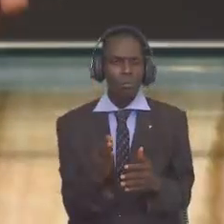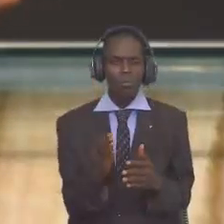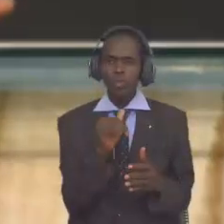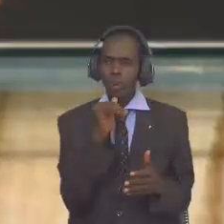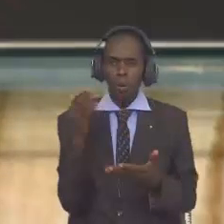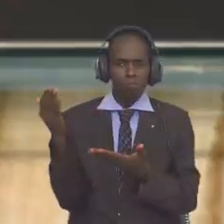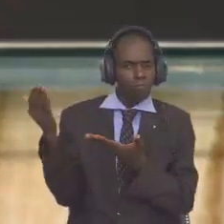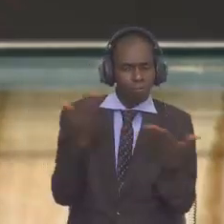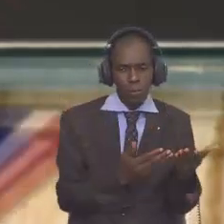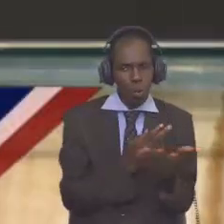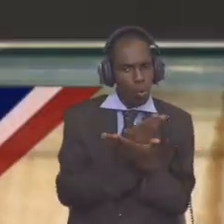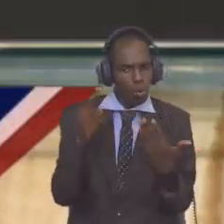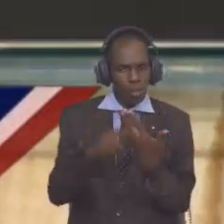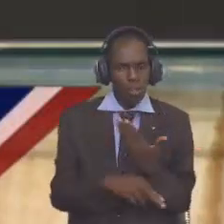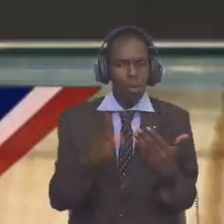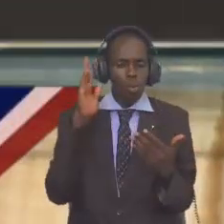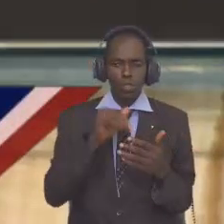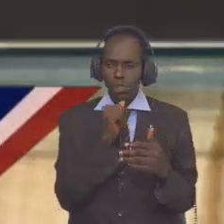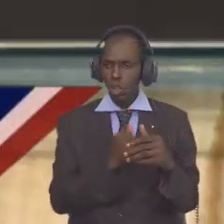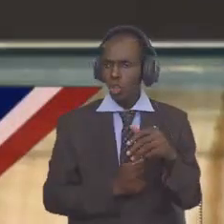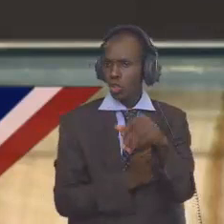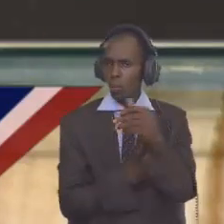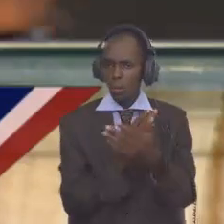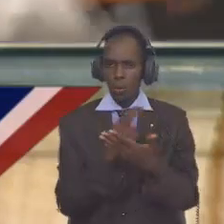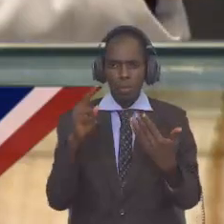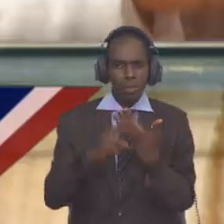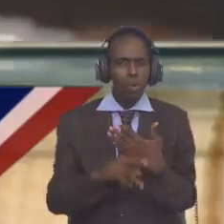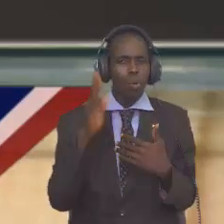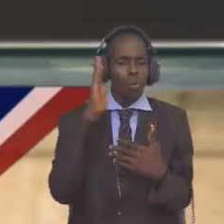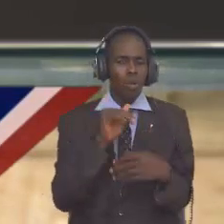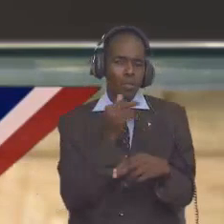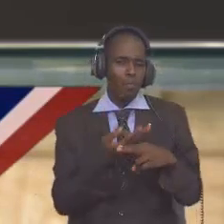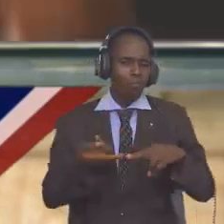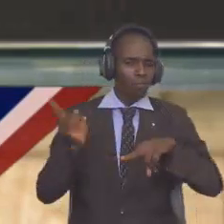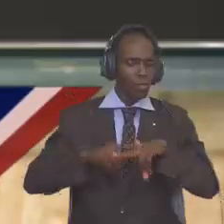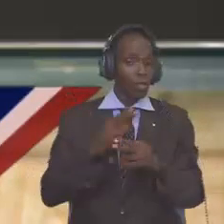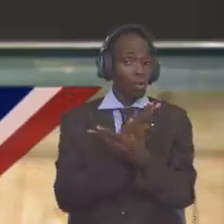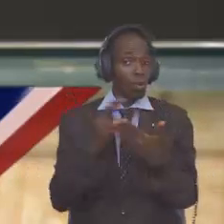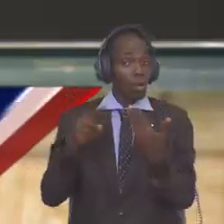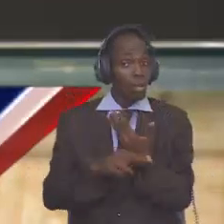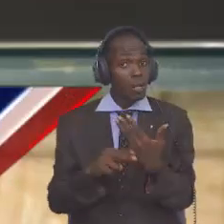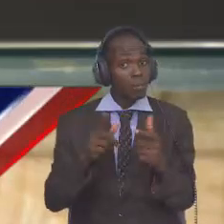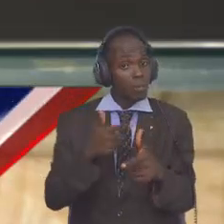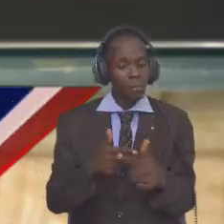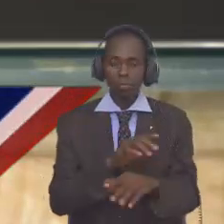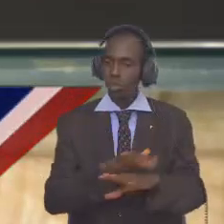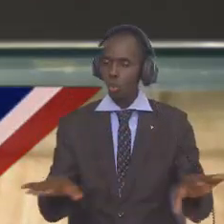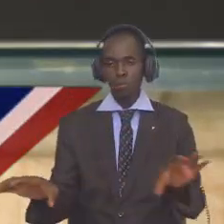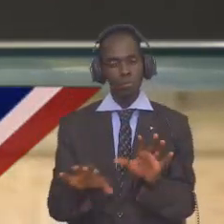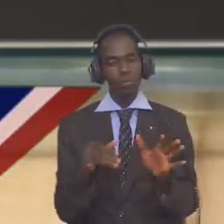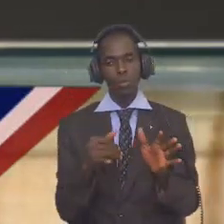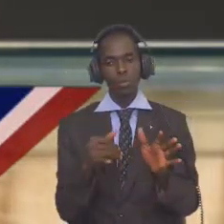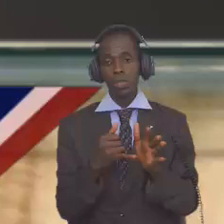sponsor holiness, will not produce holiness, and will not increase holiness, then don't do it.